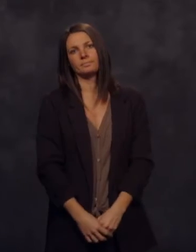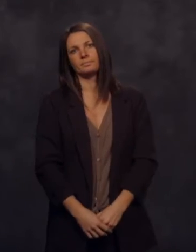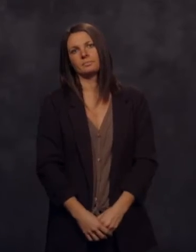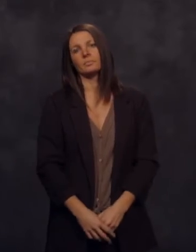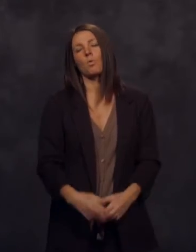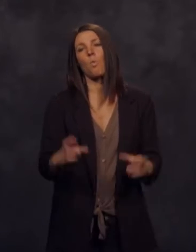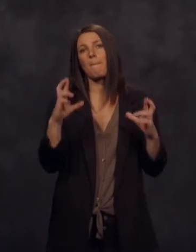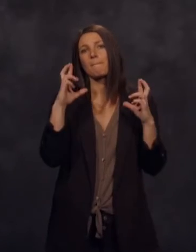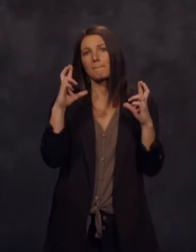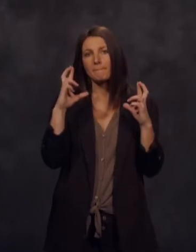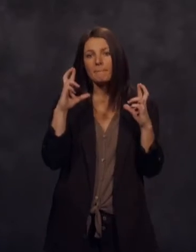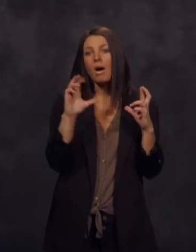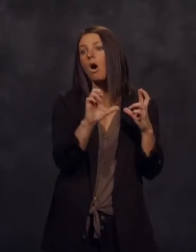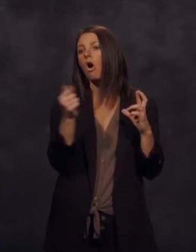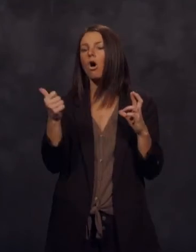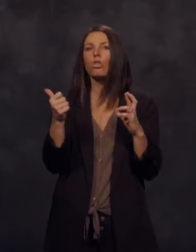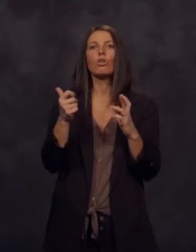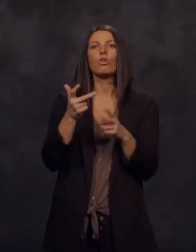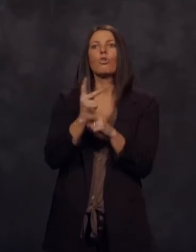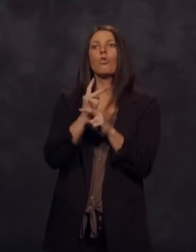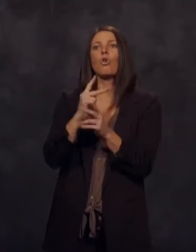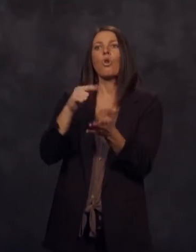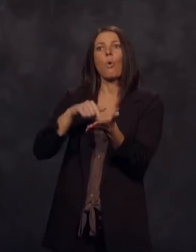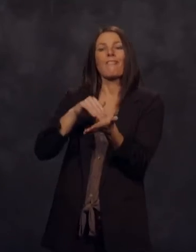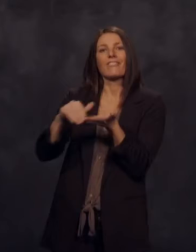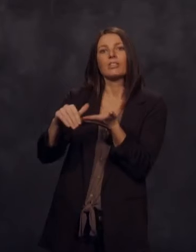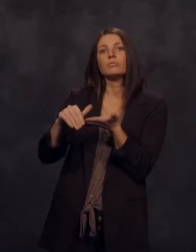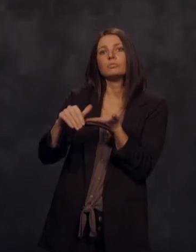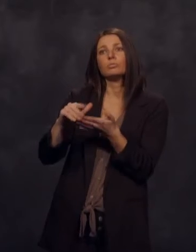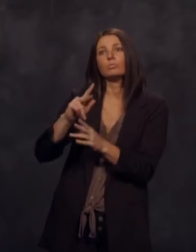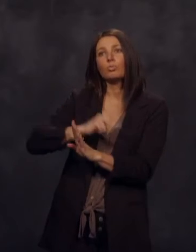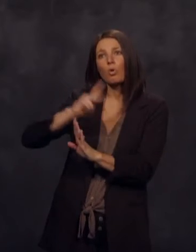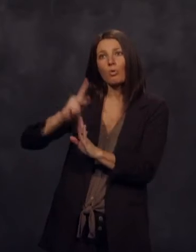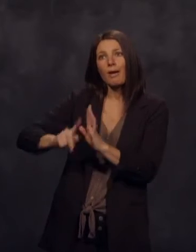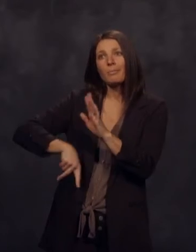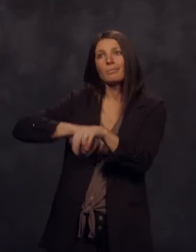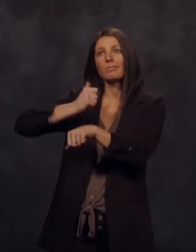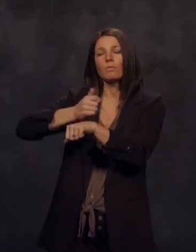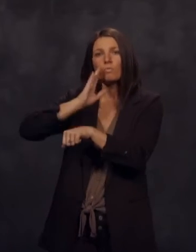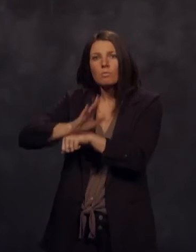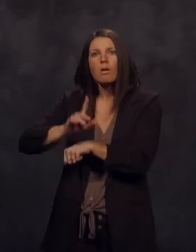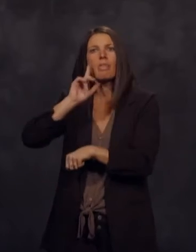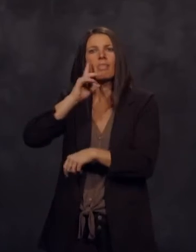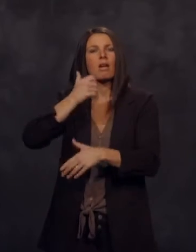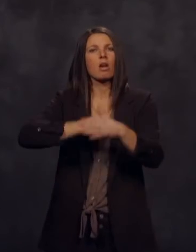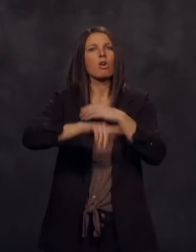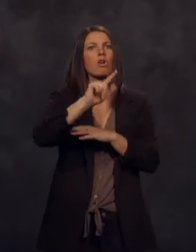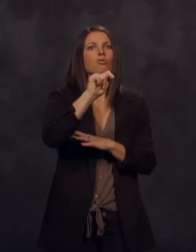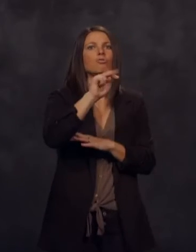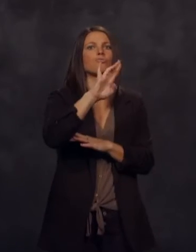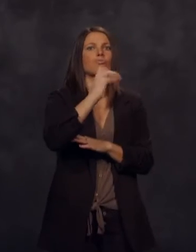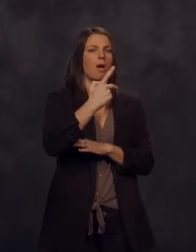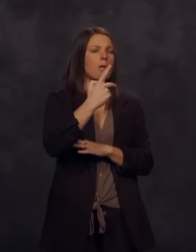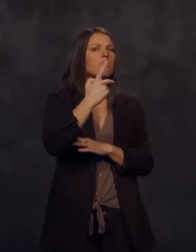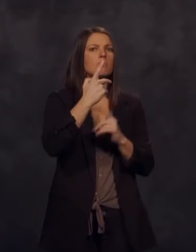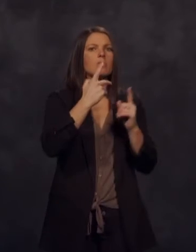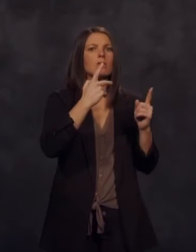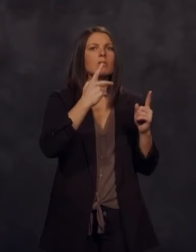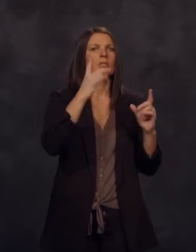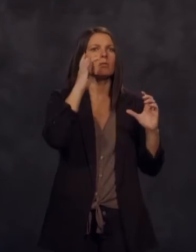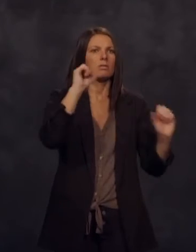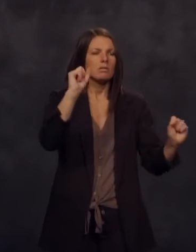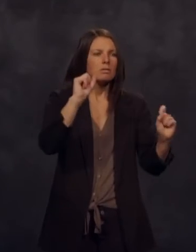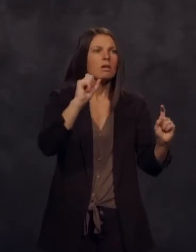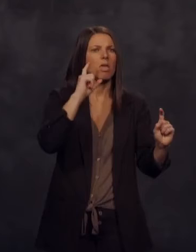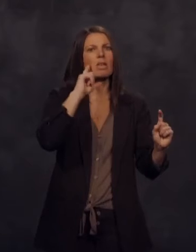The hope is that there are other loan forgiveness programs that come in there. I think during the Trump administration, some of the federal loan